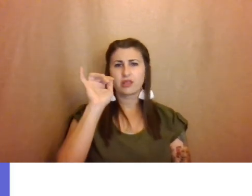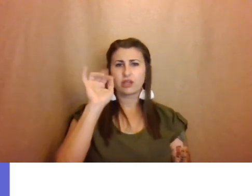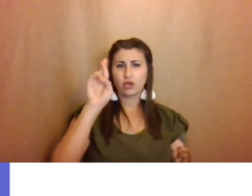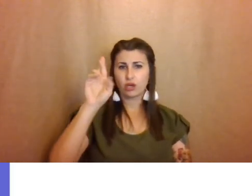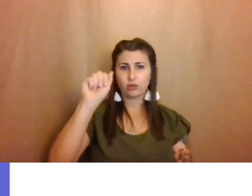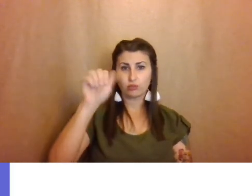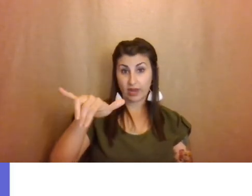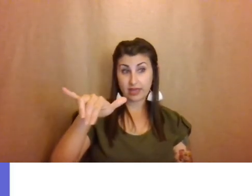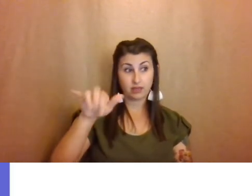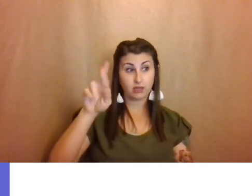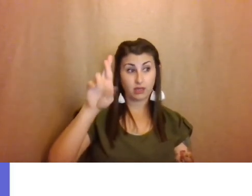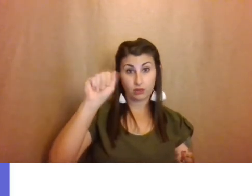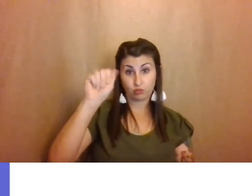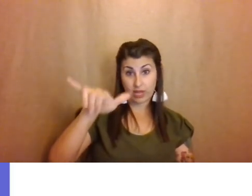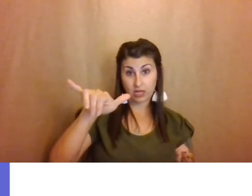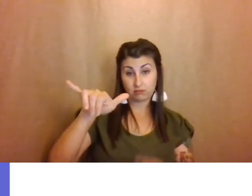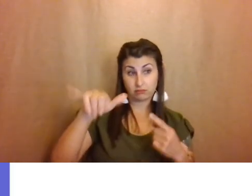look.